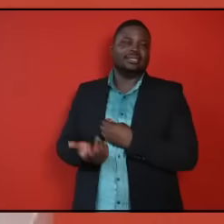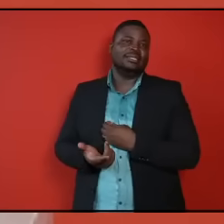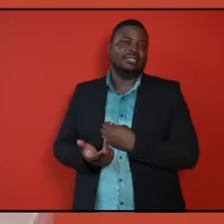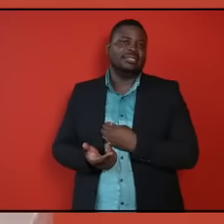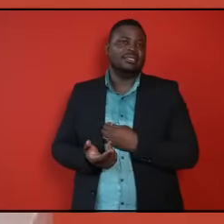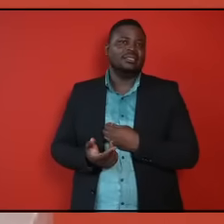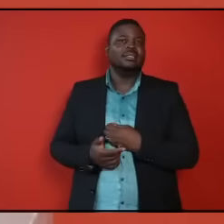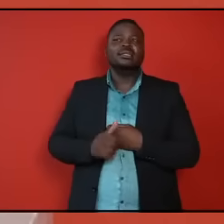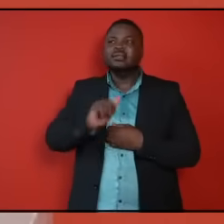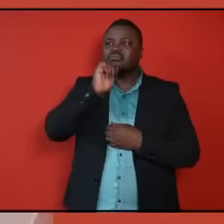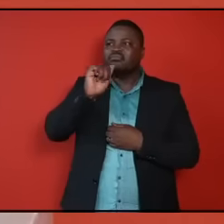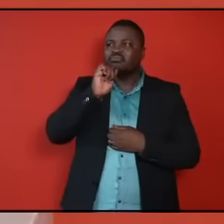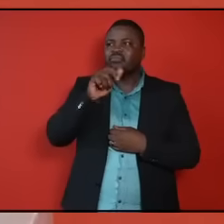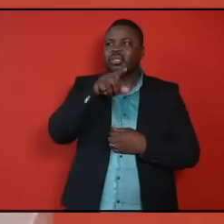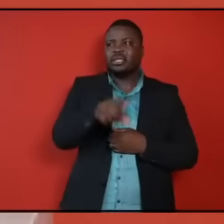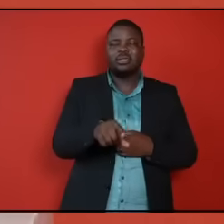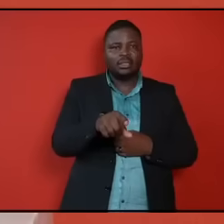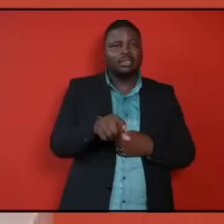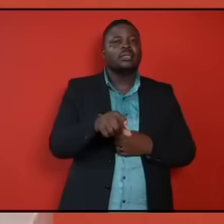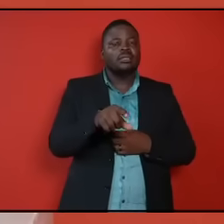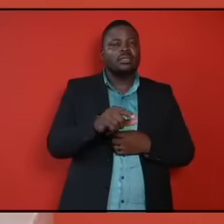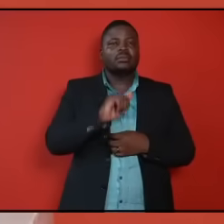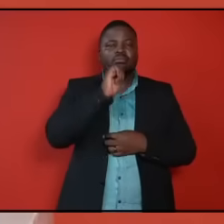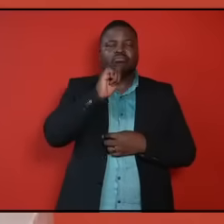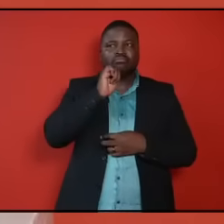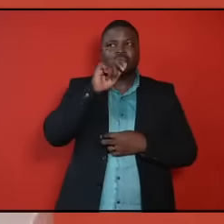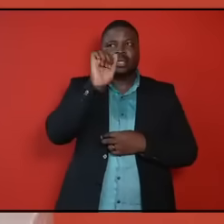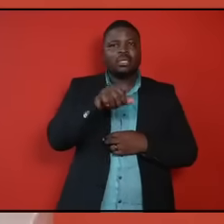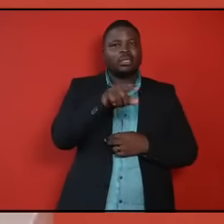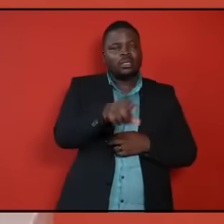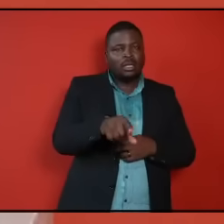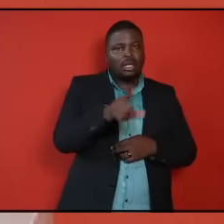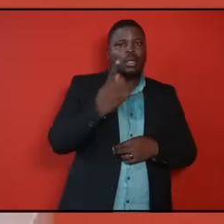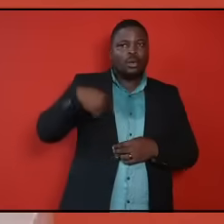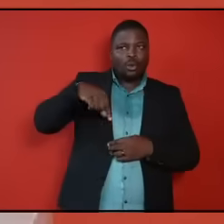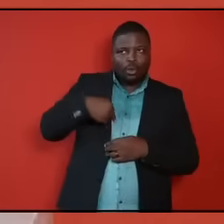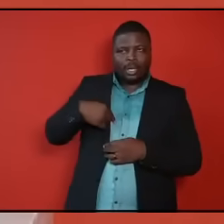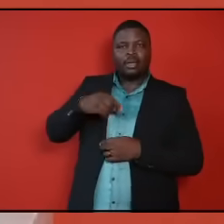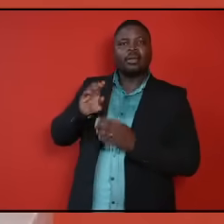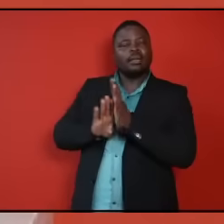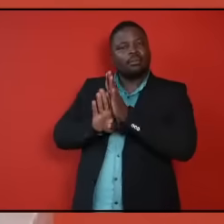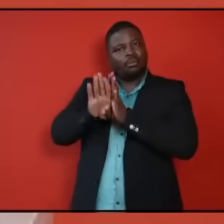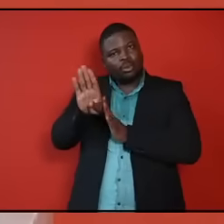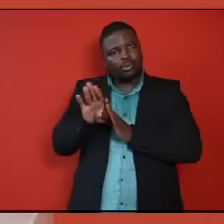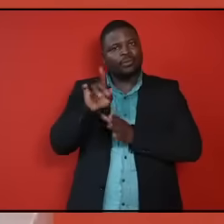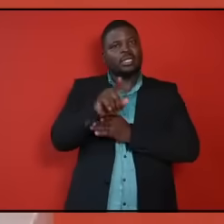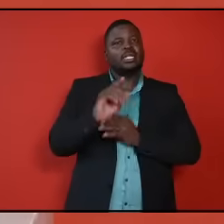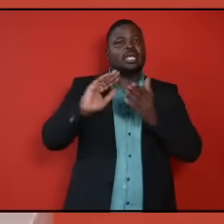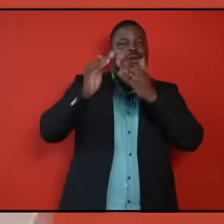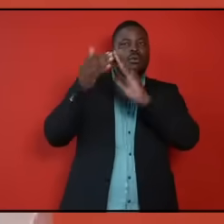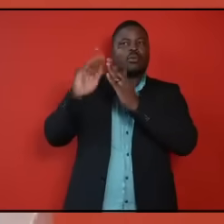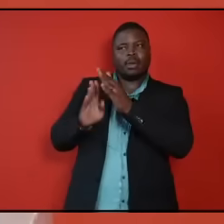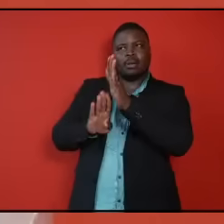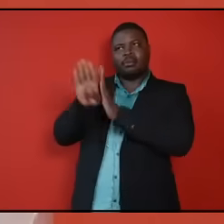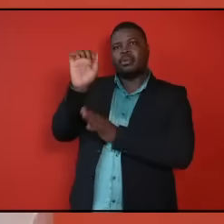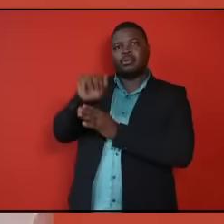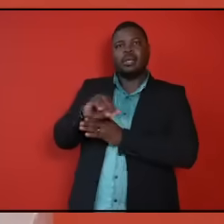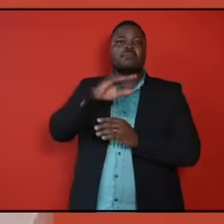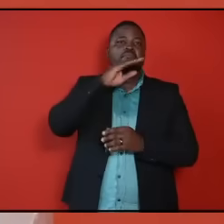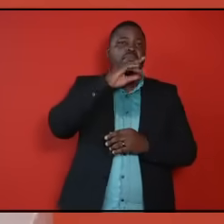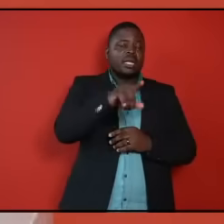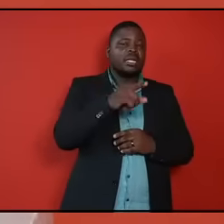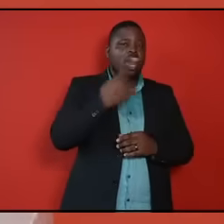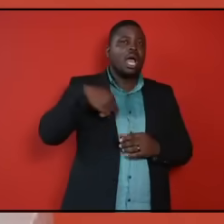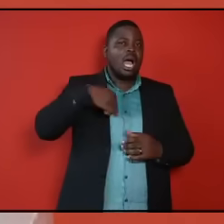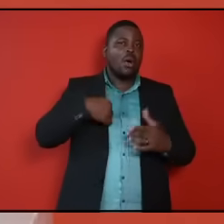we committed class suicide because we have improved our social conditions, but it doesn't mean our consciousness has